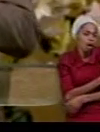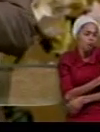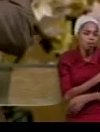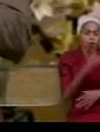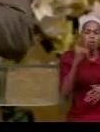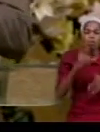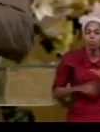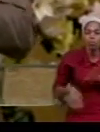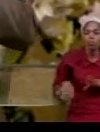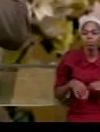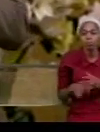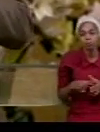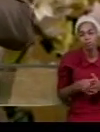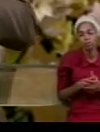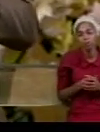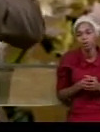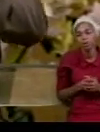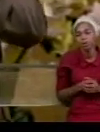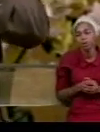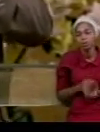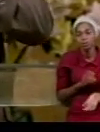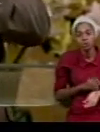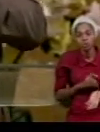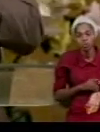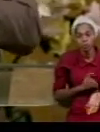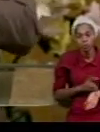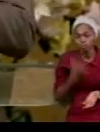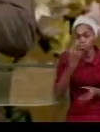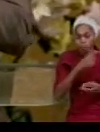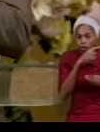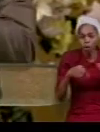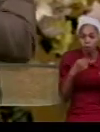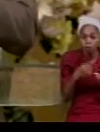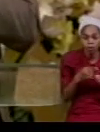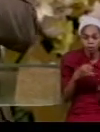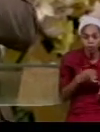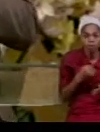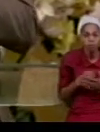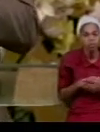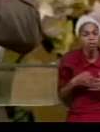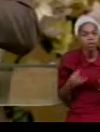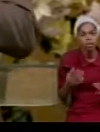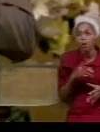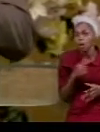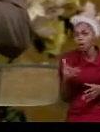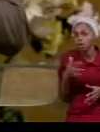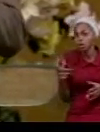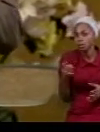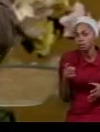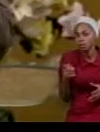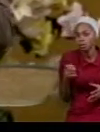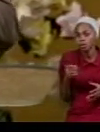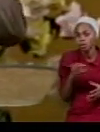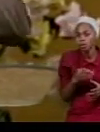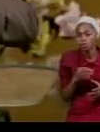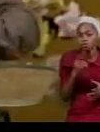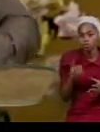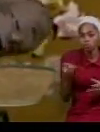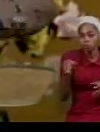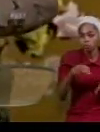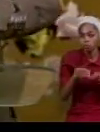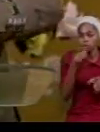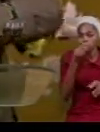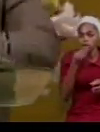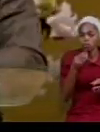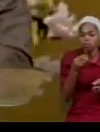water, if you take water too much, it will start working ill against you. So we must be balanced. I pray that God will